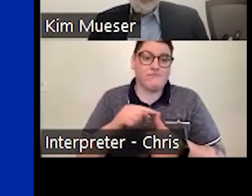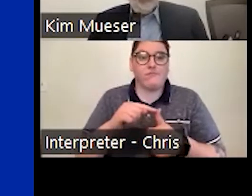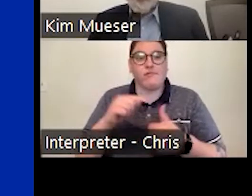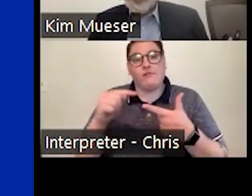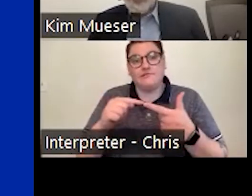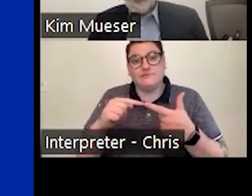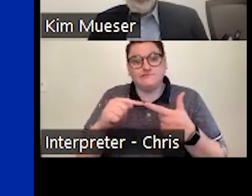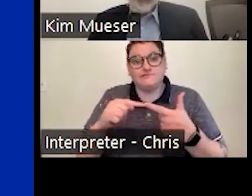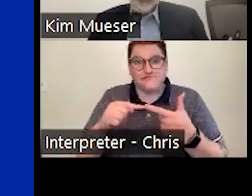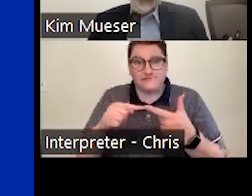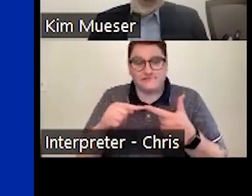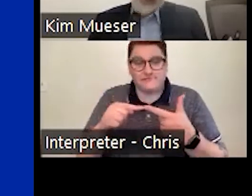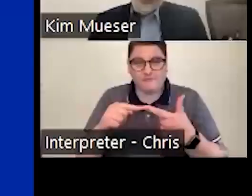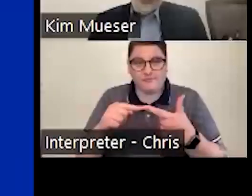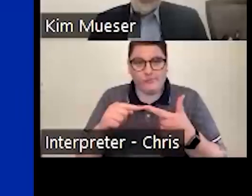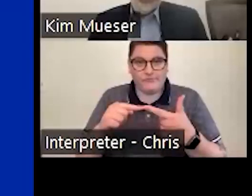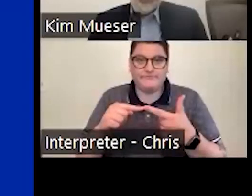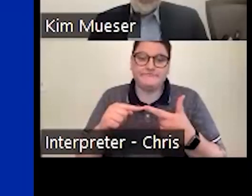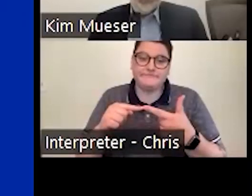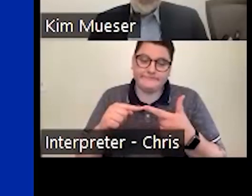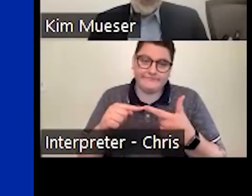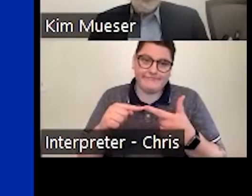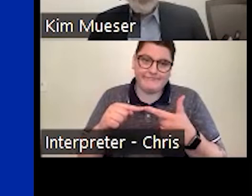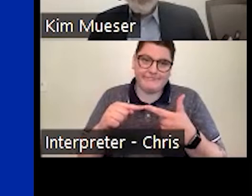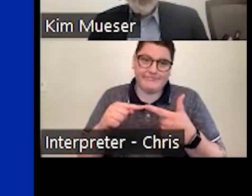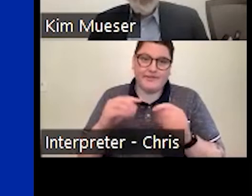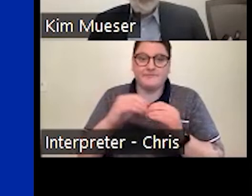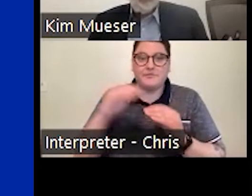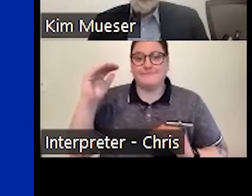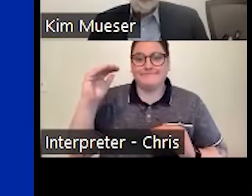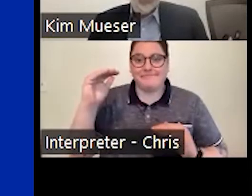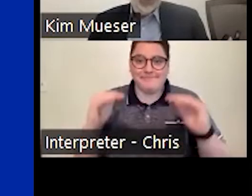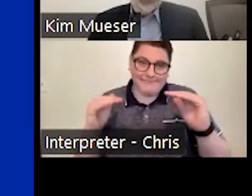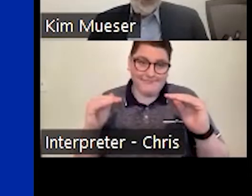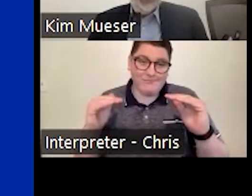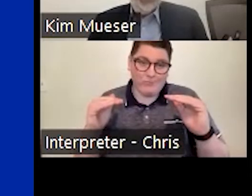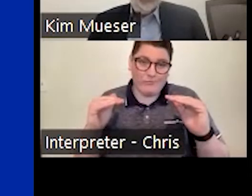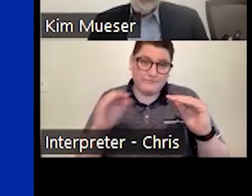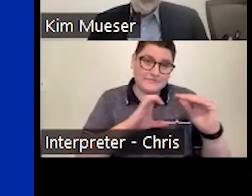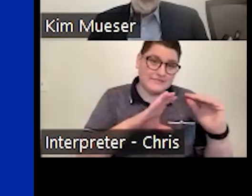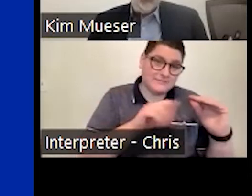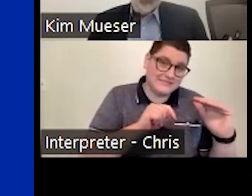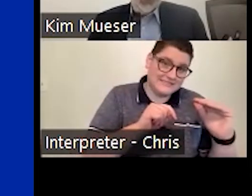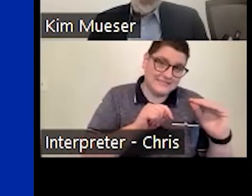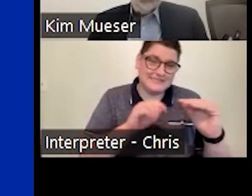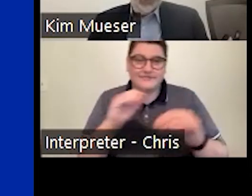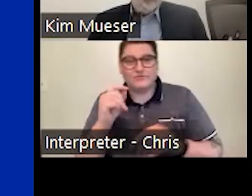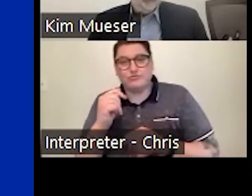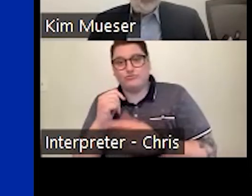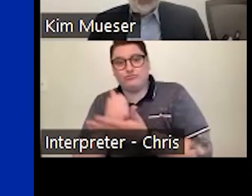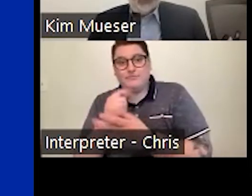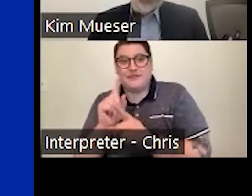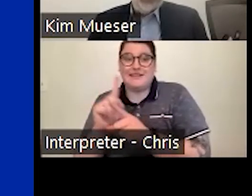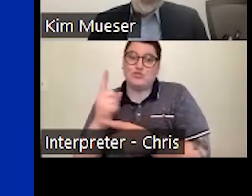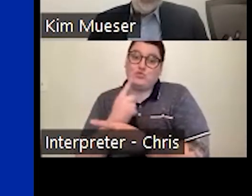It reduced the difference in effect between the cognitive restructuring intervention and treatment as usual by around